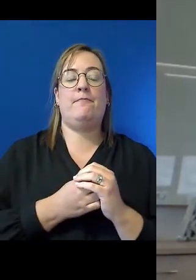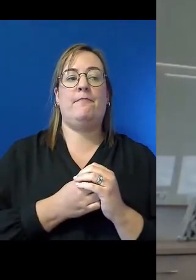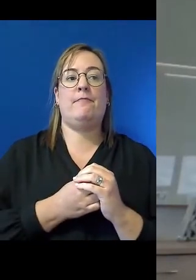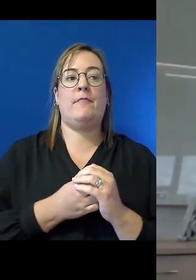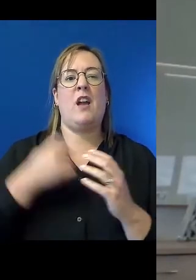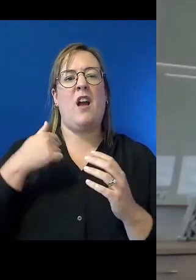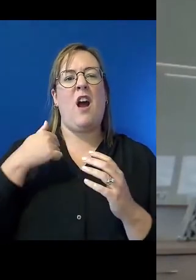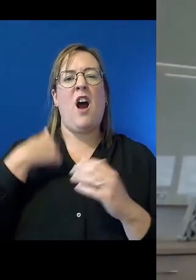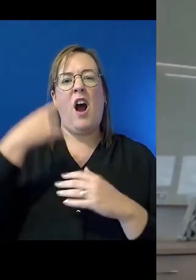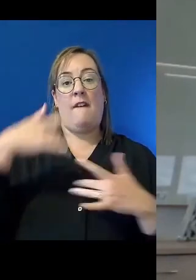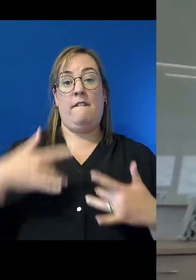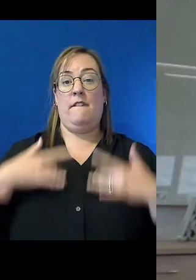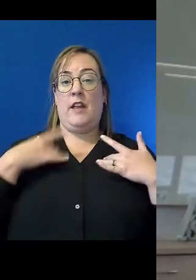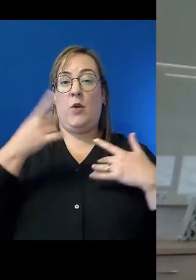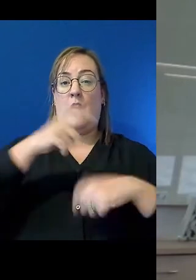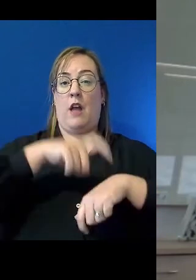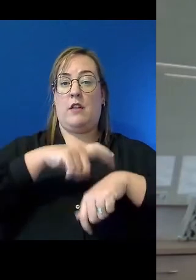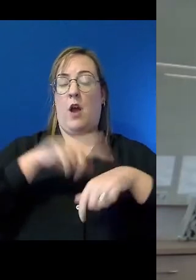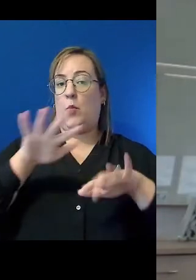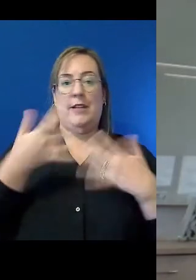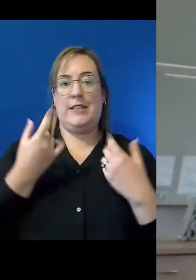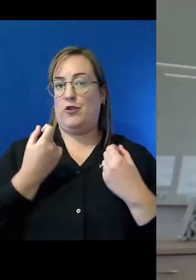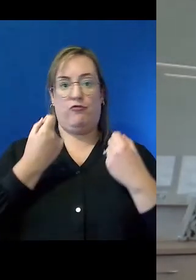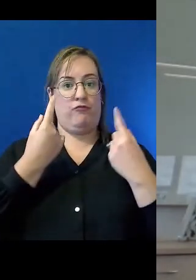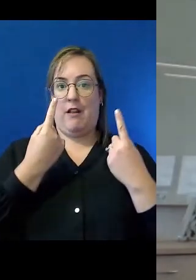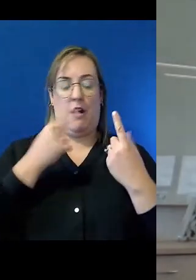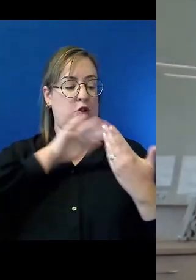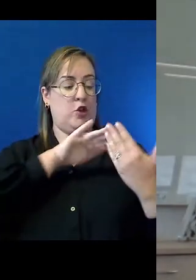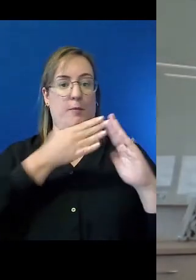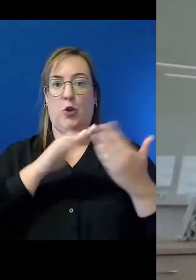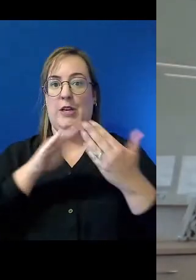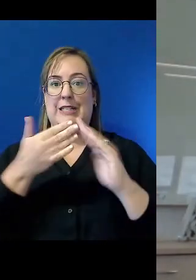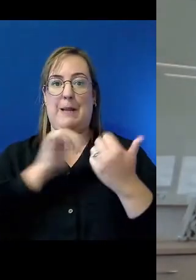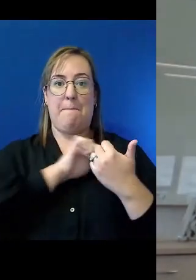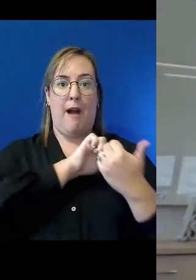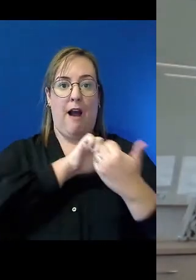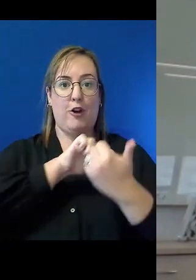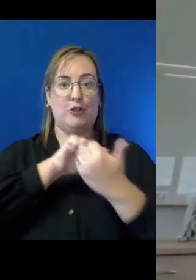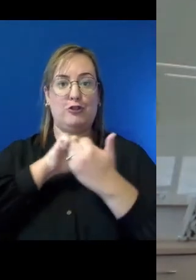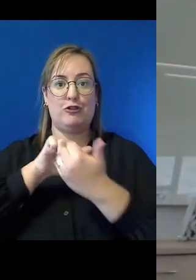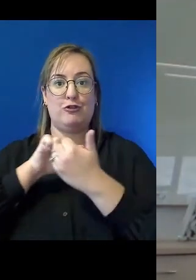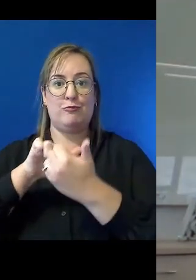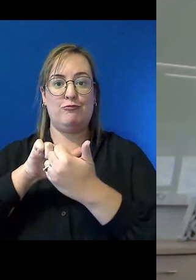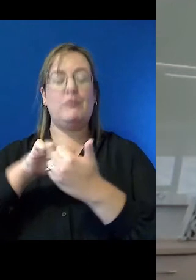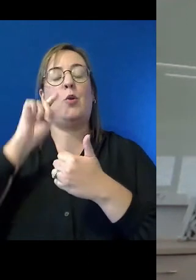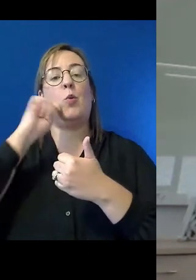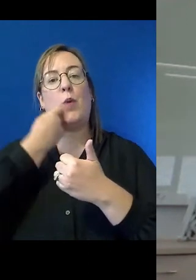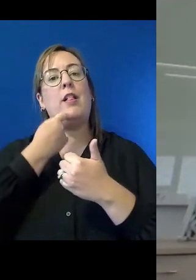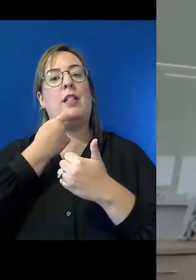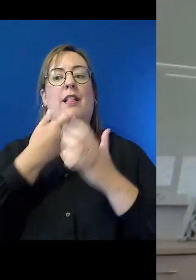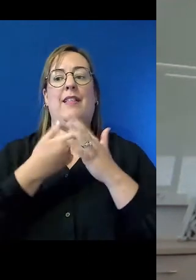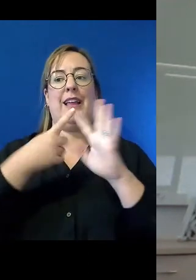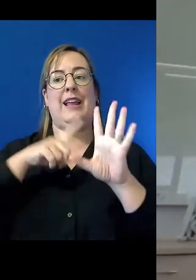realise that those community partnerships were going to be the key to